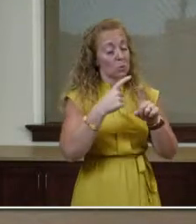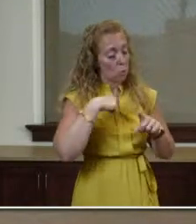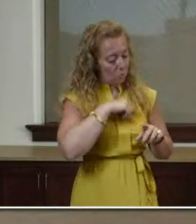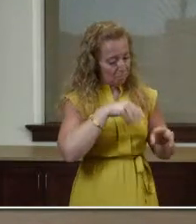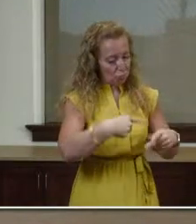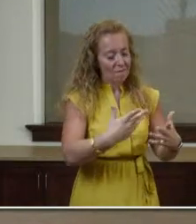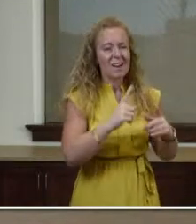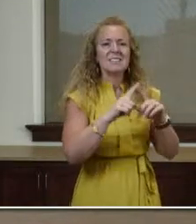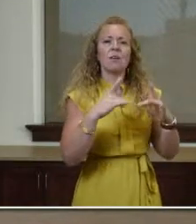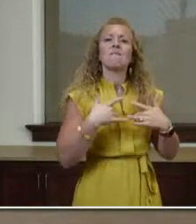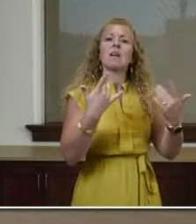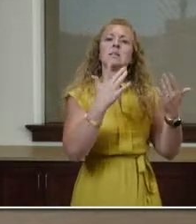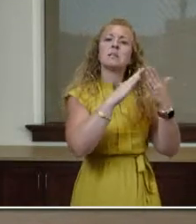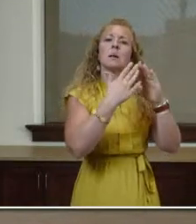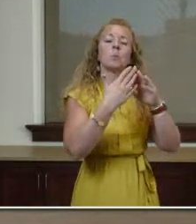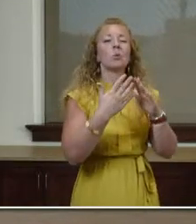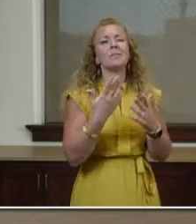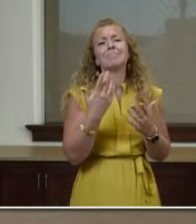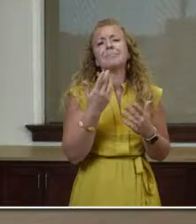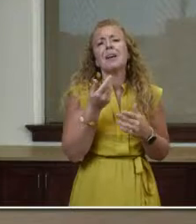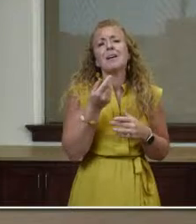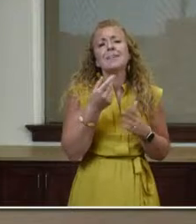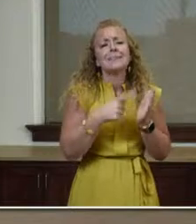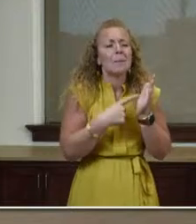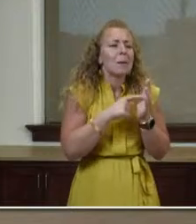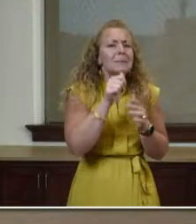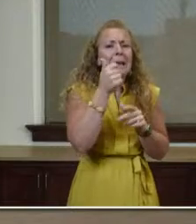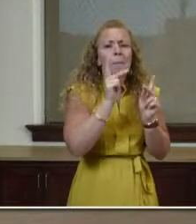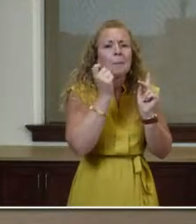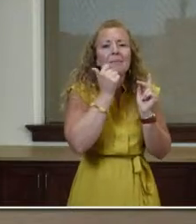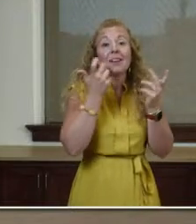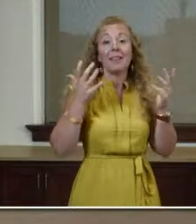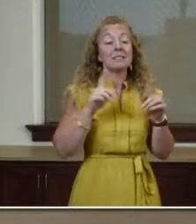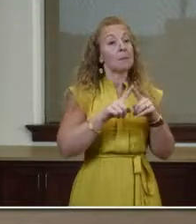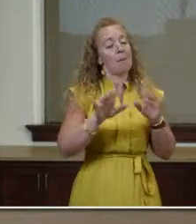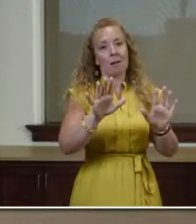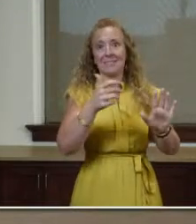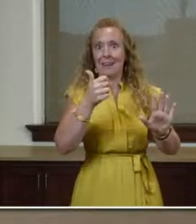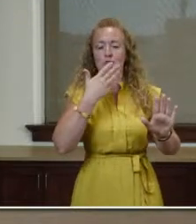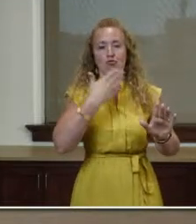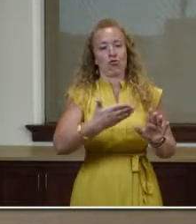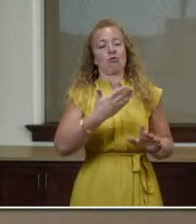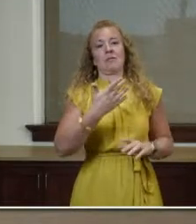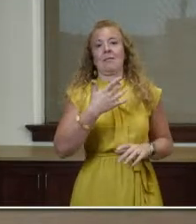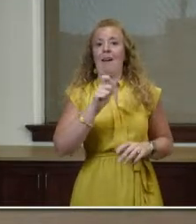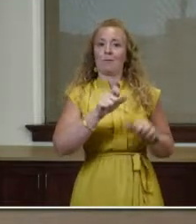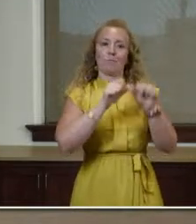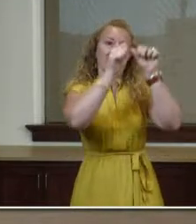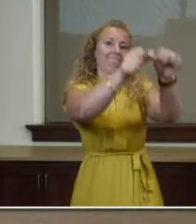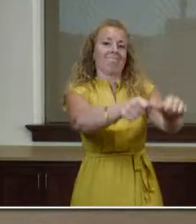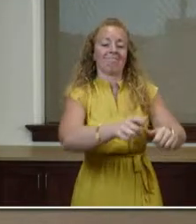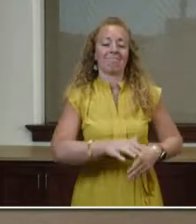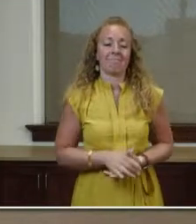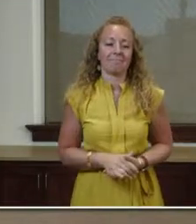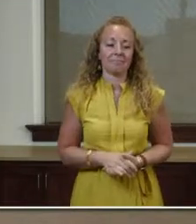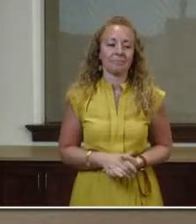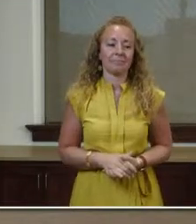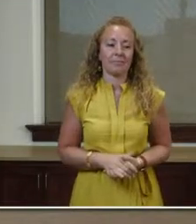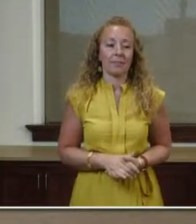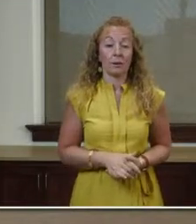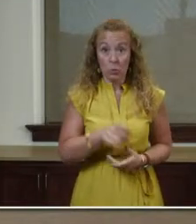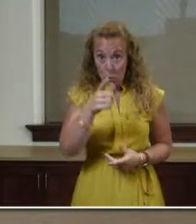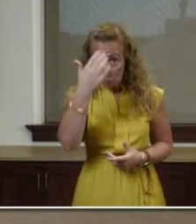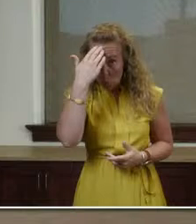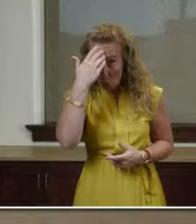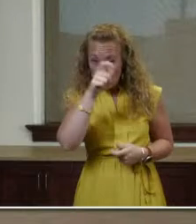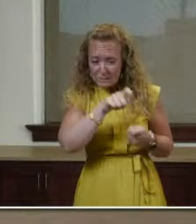events, even though we rarely get more than 10 people a day, but every dose counts, and so that will just continue. So if you know